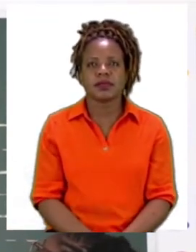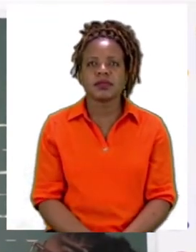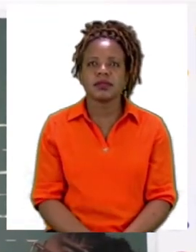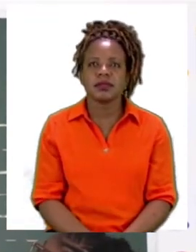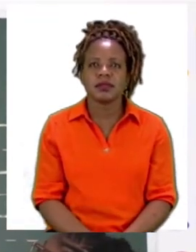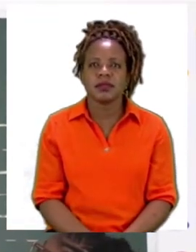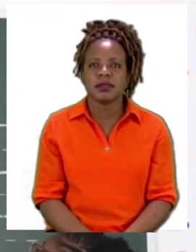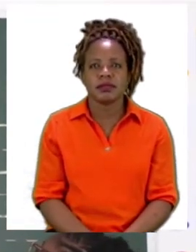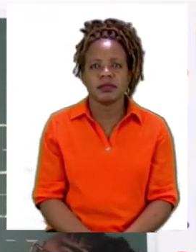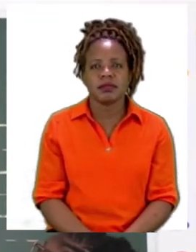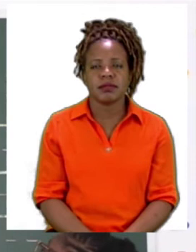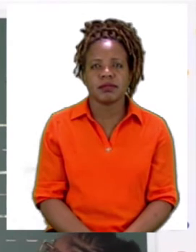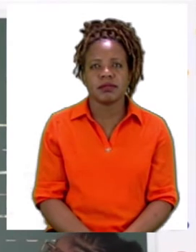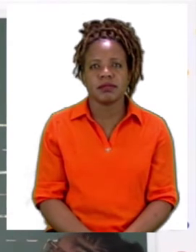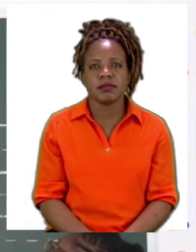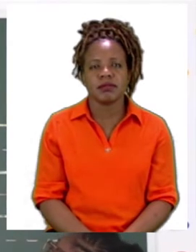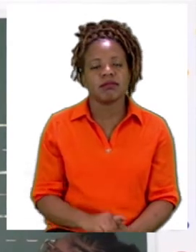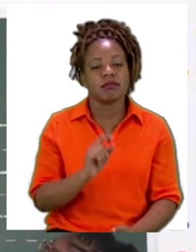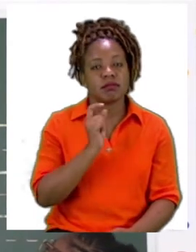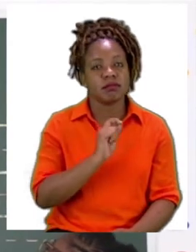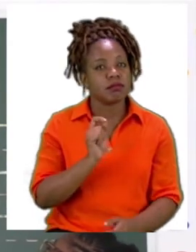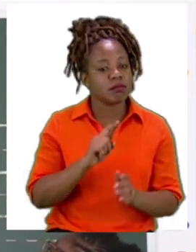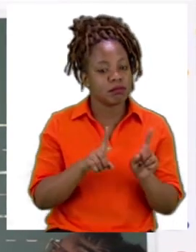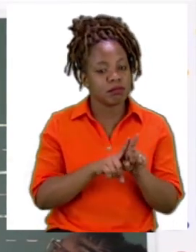Field. I hope you're writing with me.